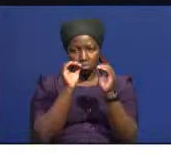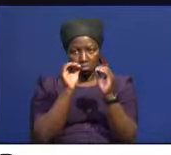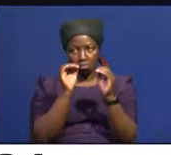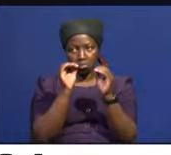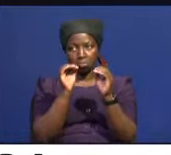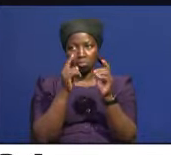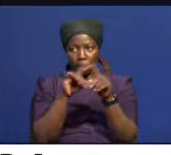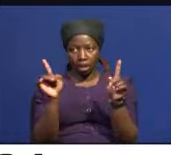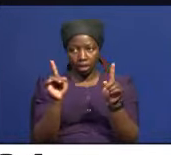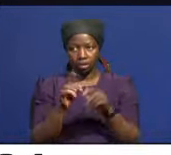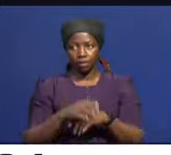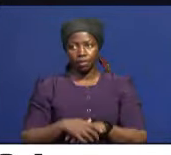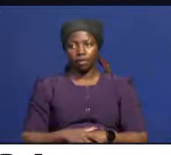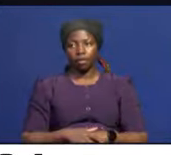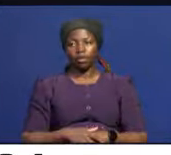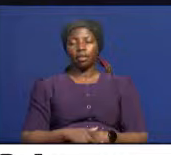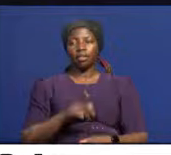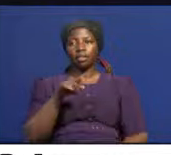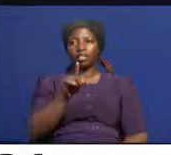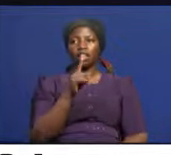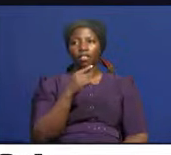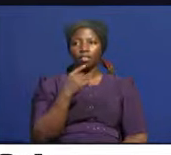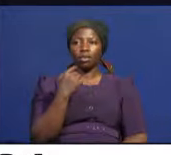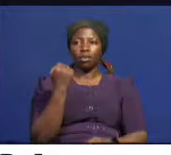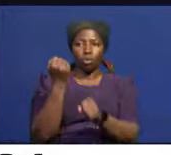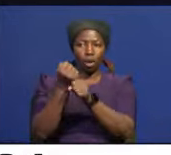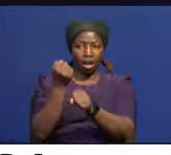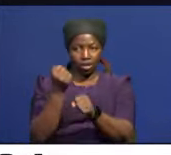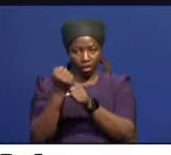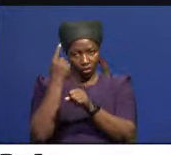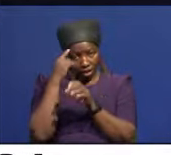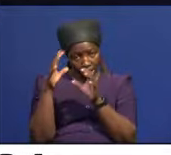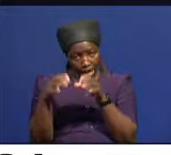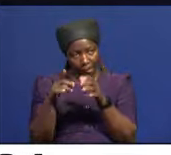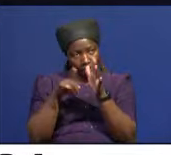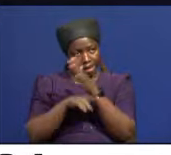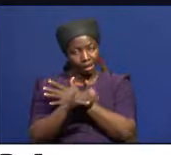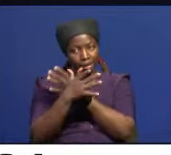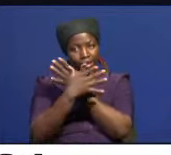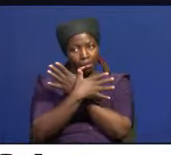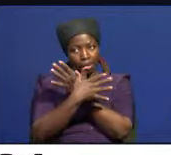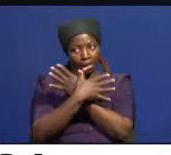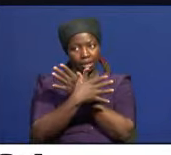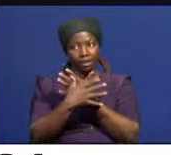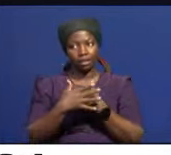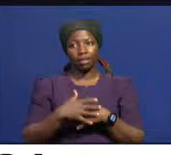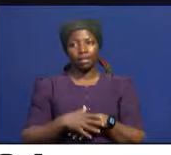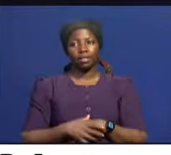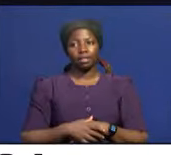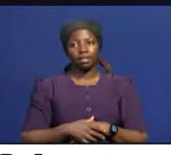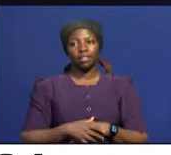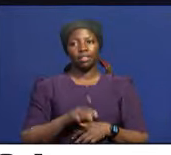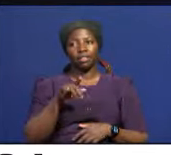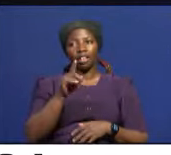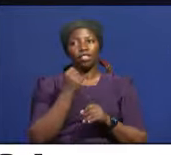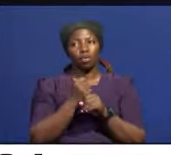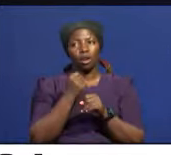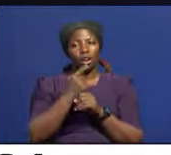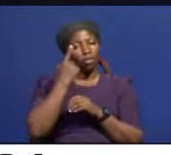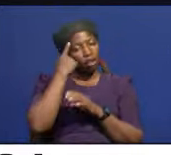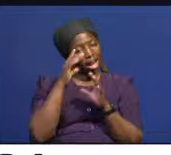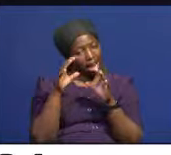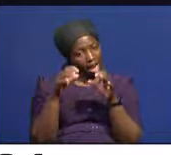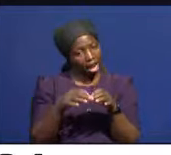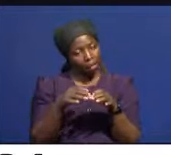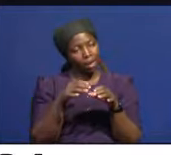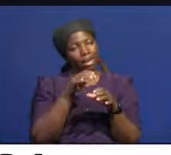But he not only works for a company in Germany, he works for a company,